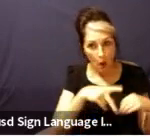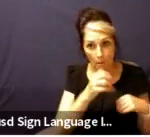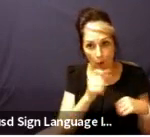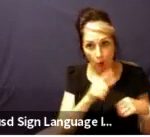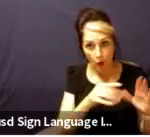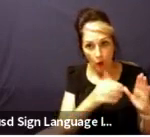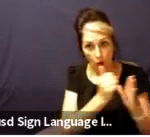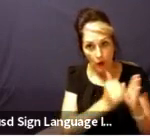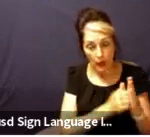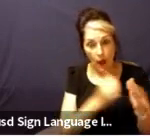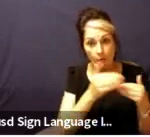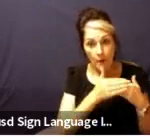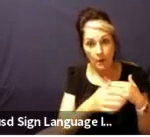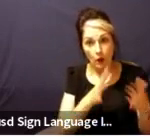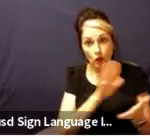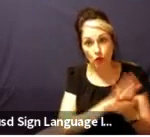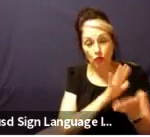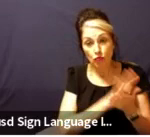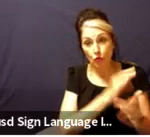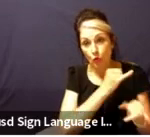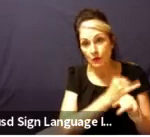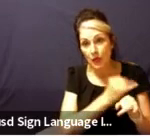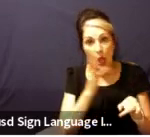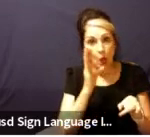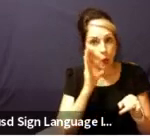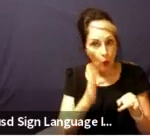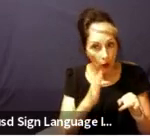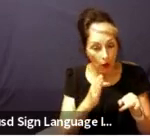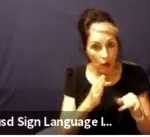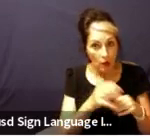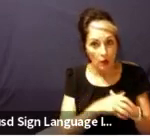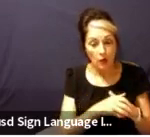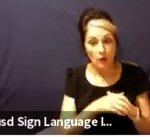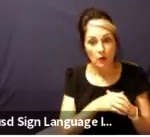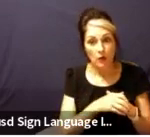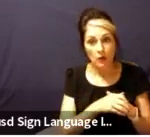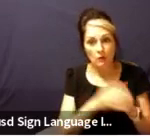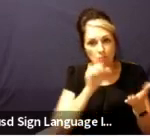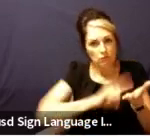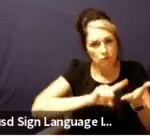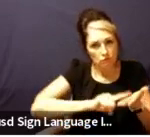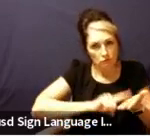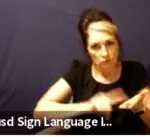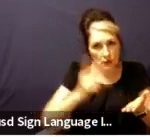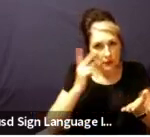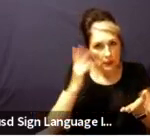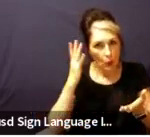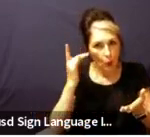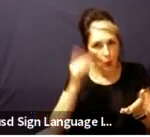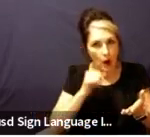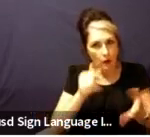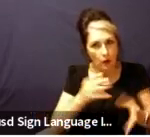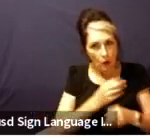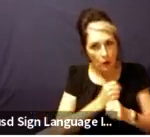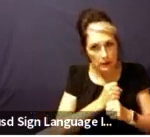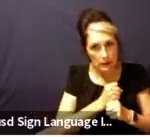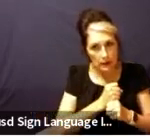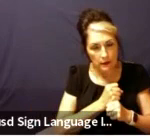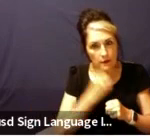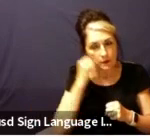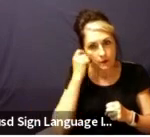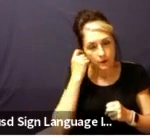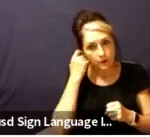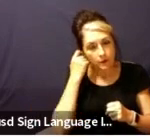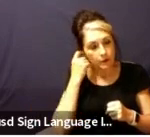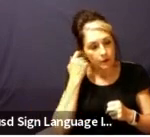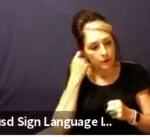And from there, the school site will um, investigate and see why you did not receive it, and